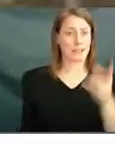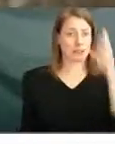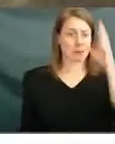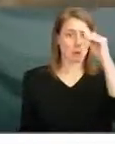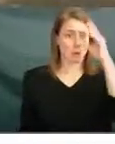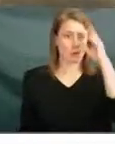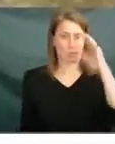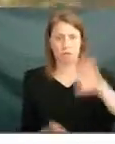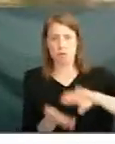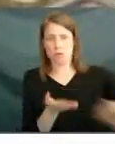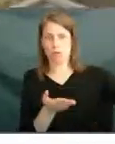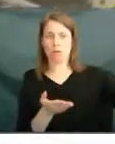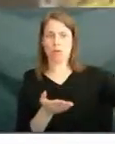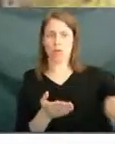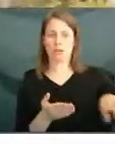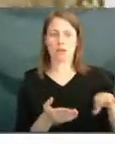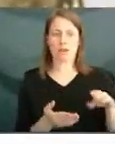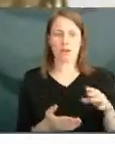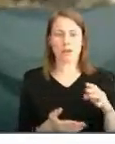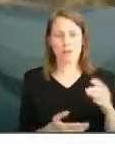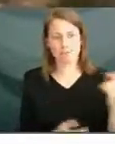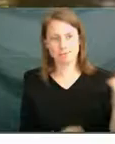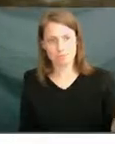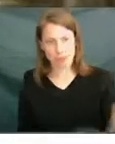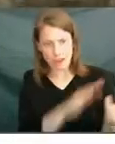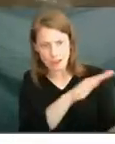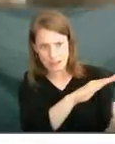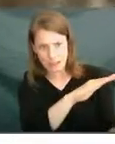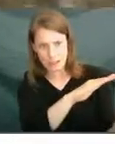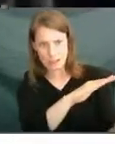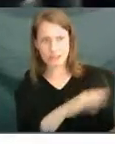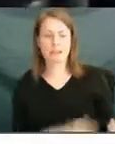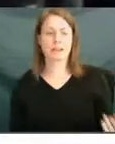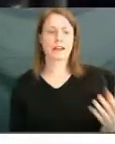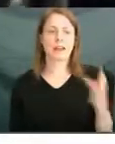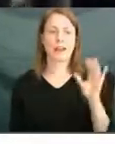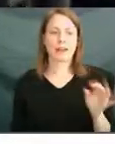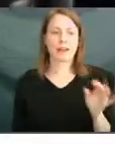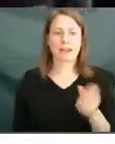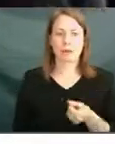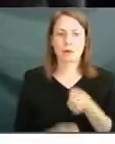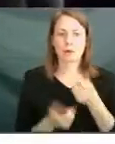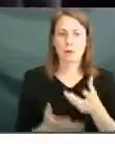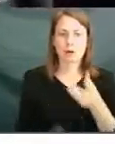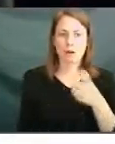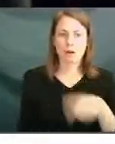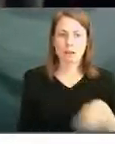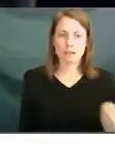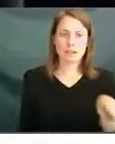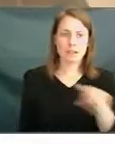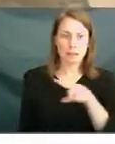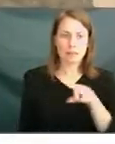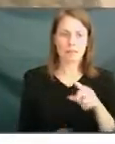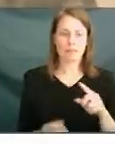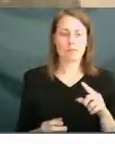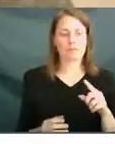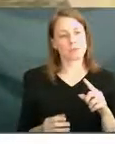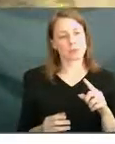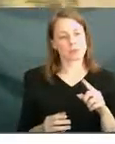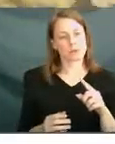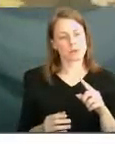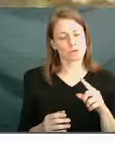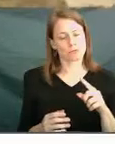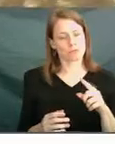that would endanger their development. So getting the boys a place